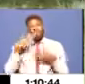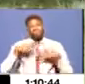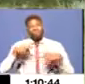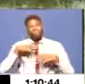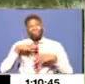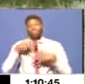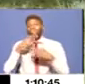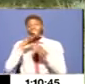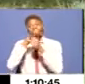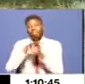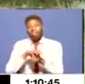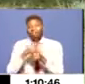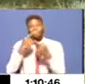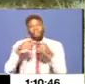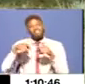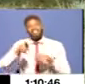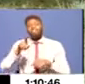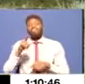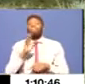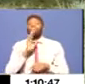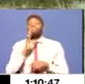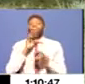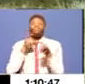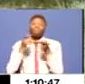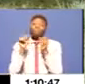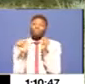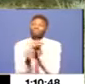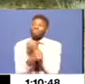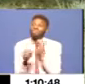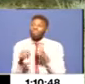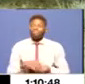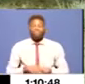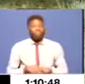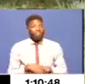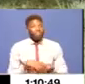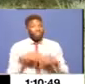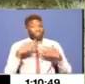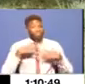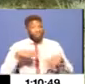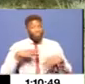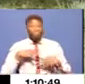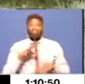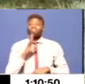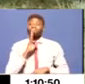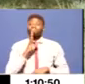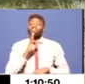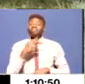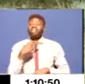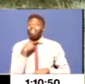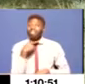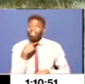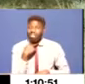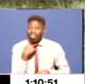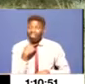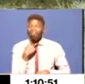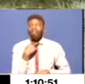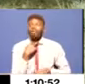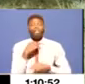control. Stammerers are not given the